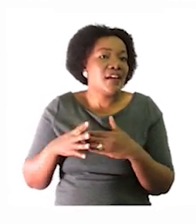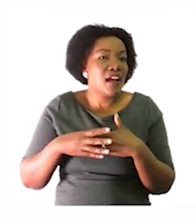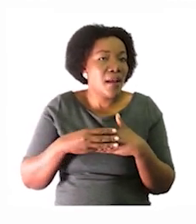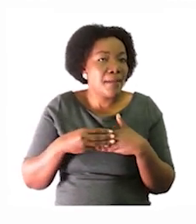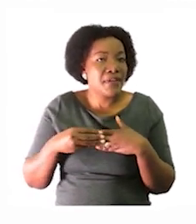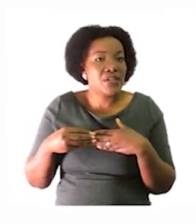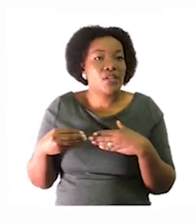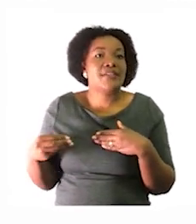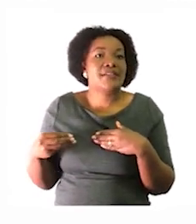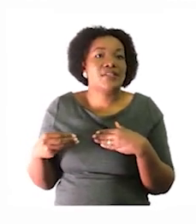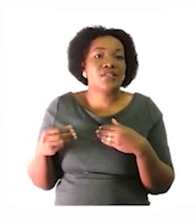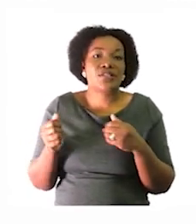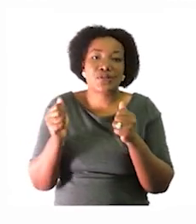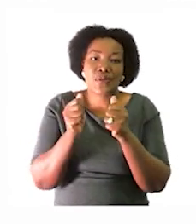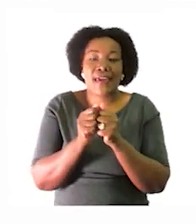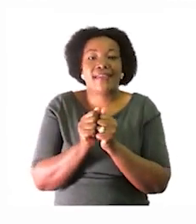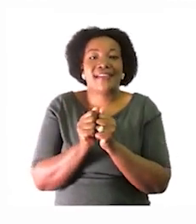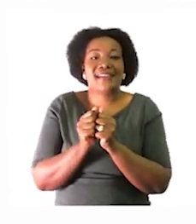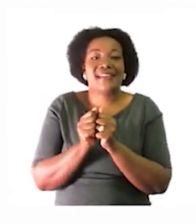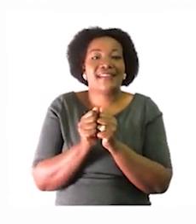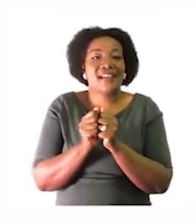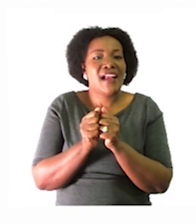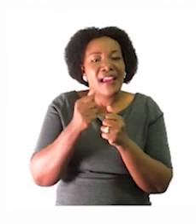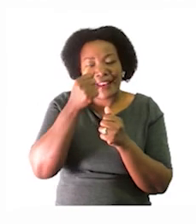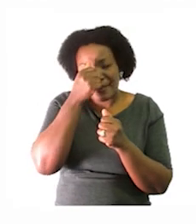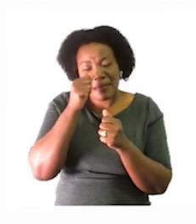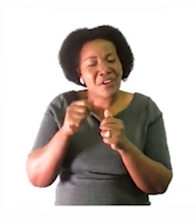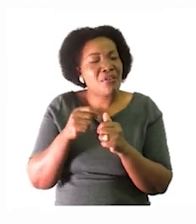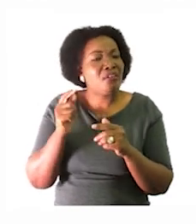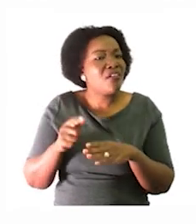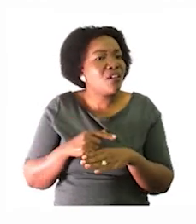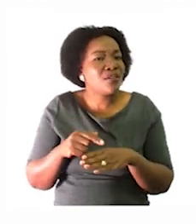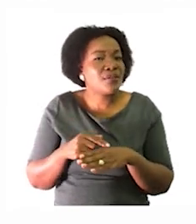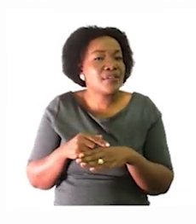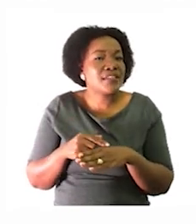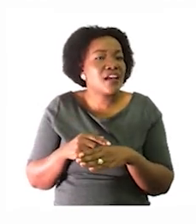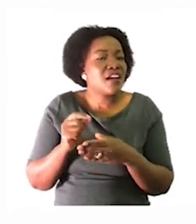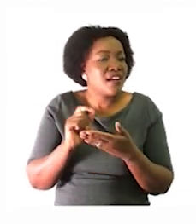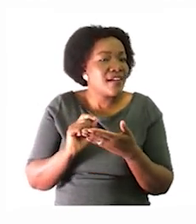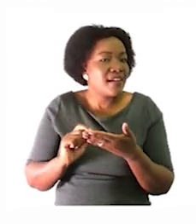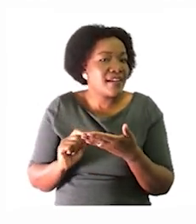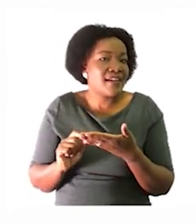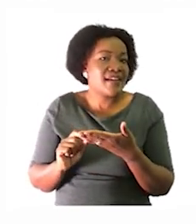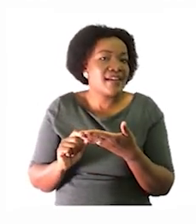170 Namibian dollars all together. Remember, you can always write the